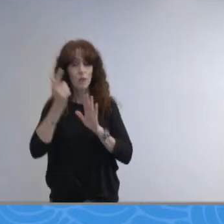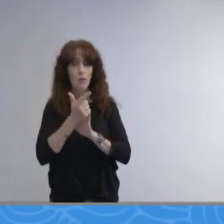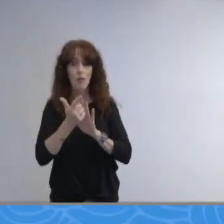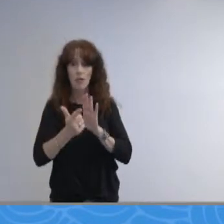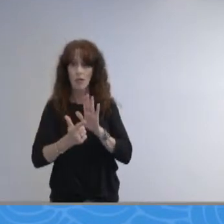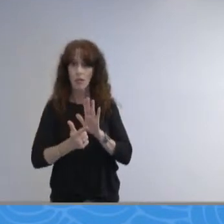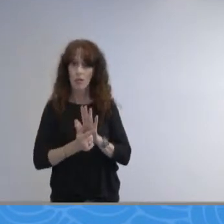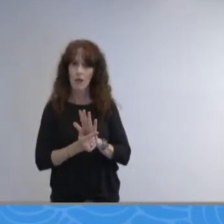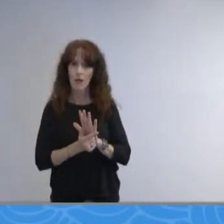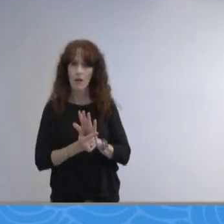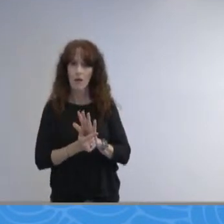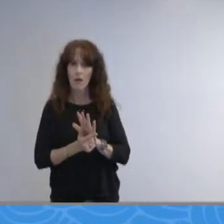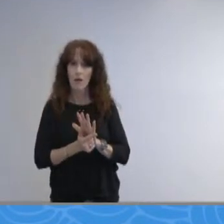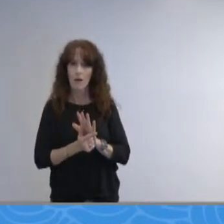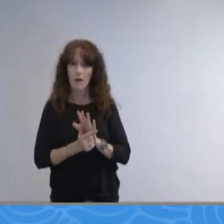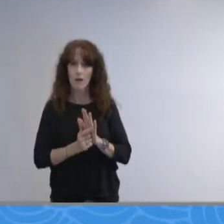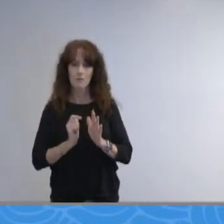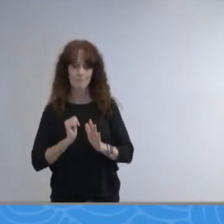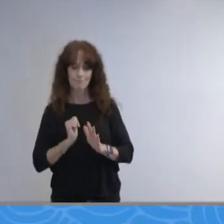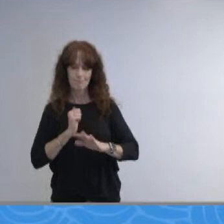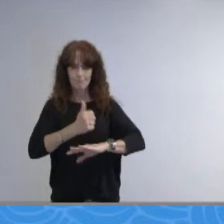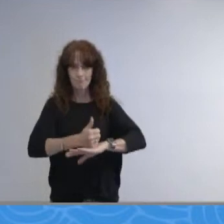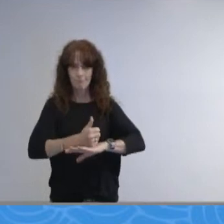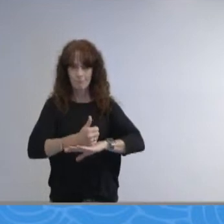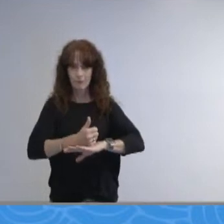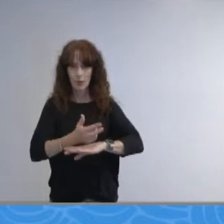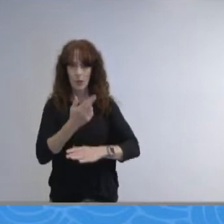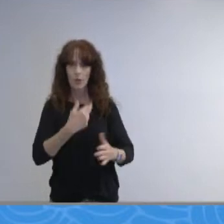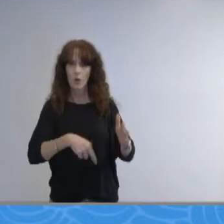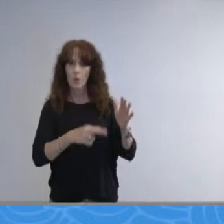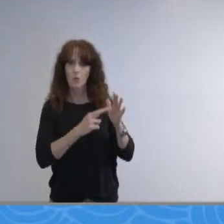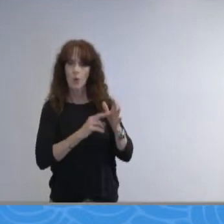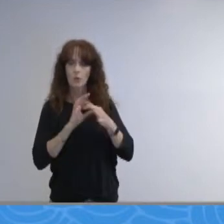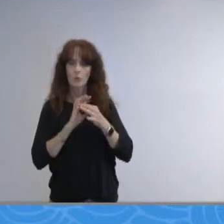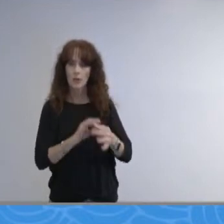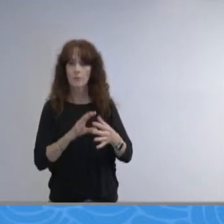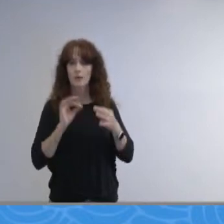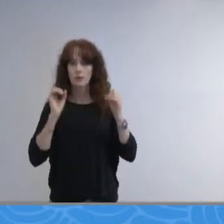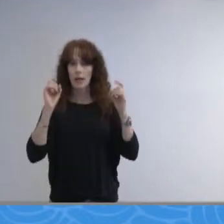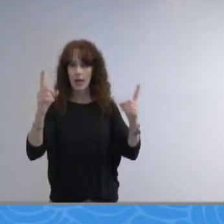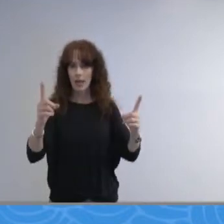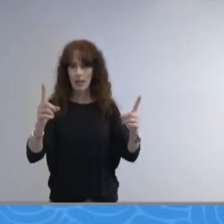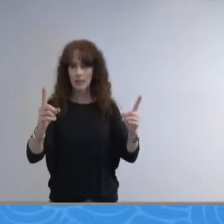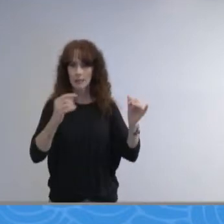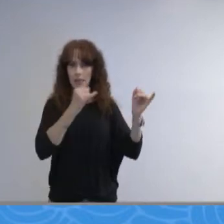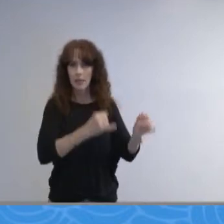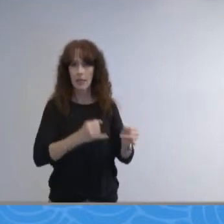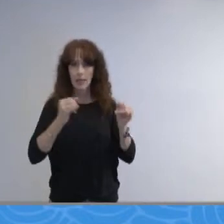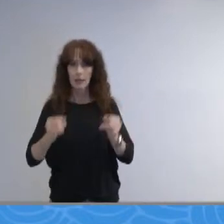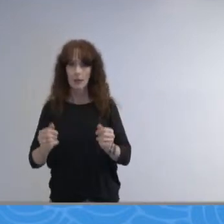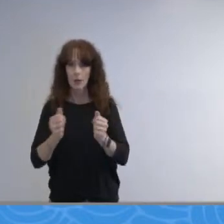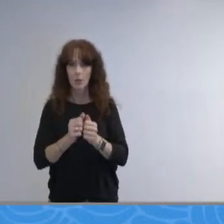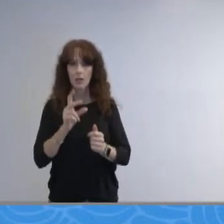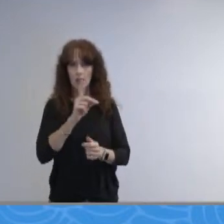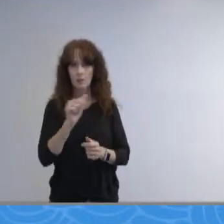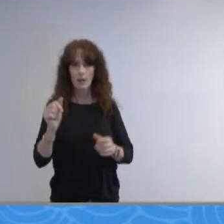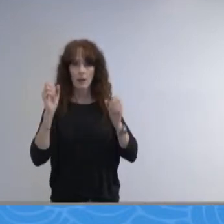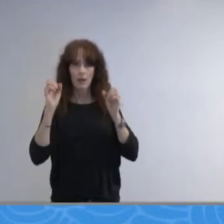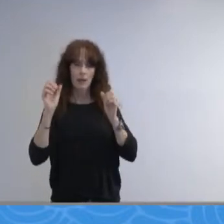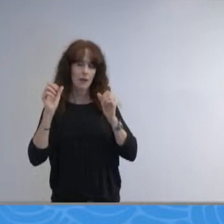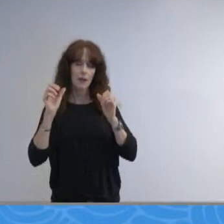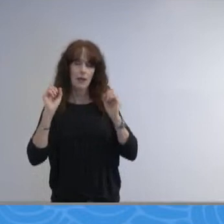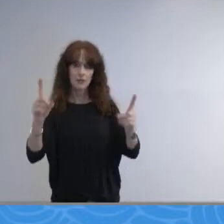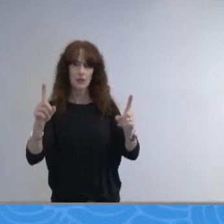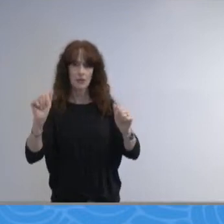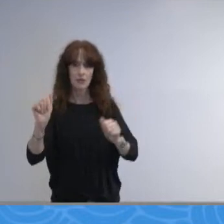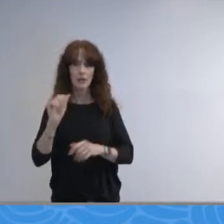that puts into place the rules regarding special education is the Individuals with Disabilities in Education